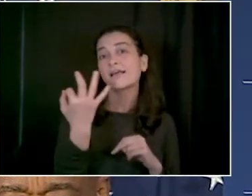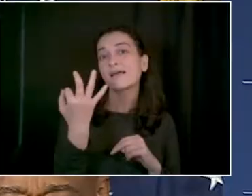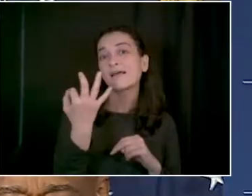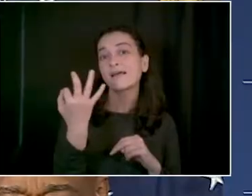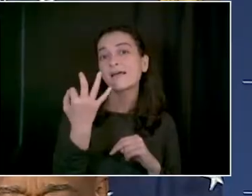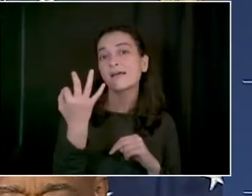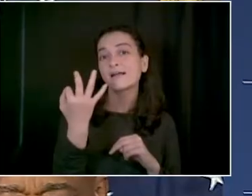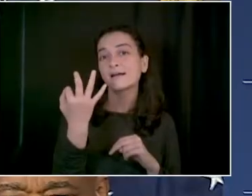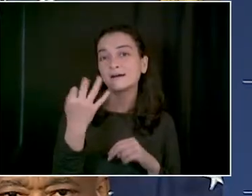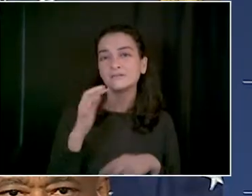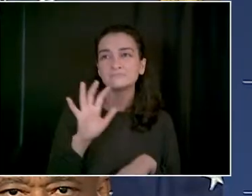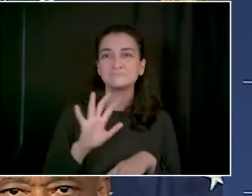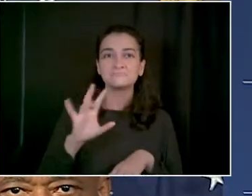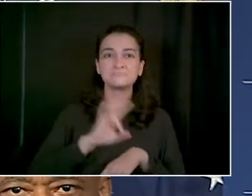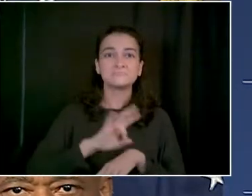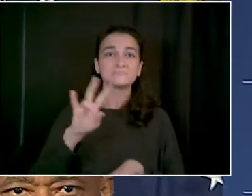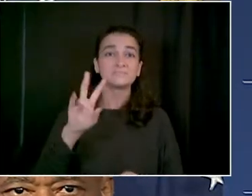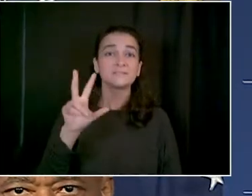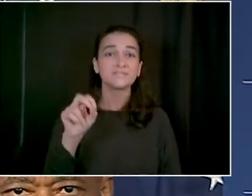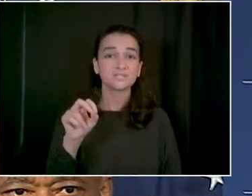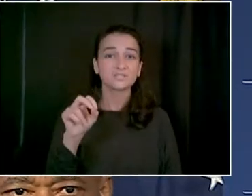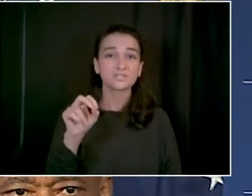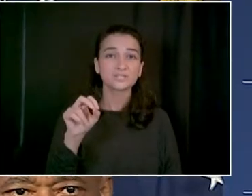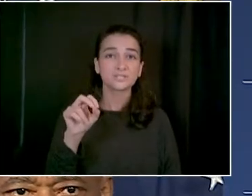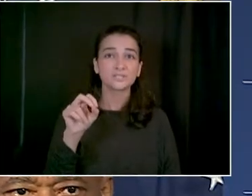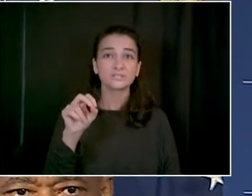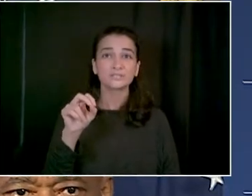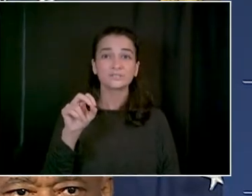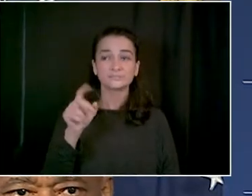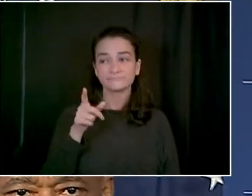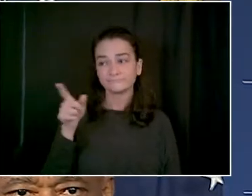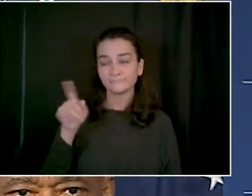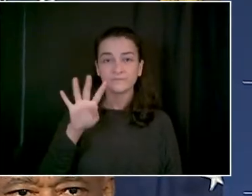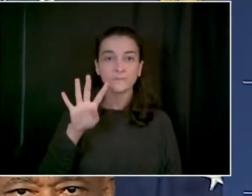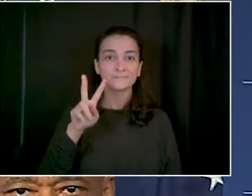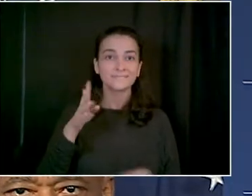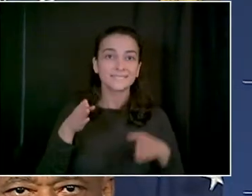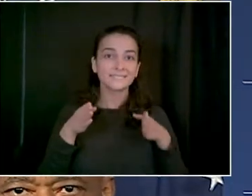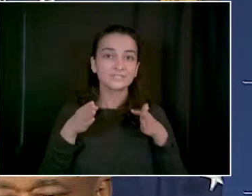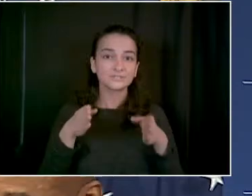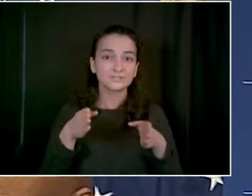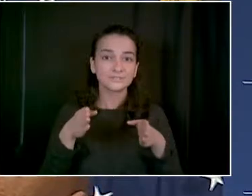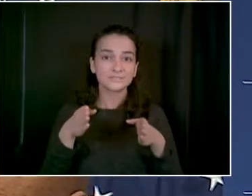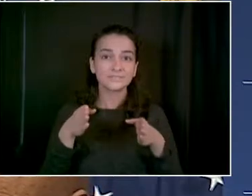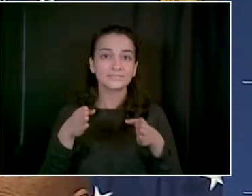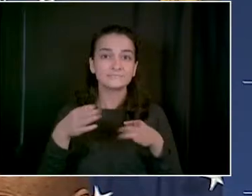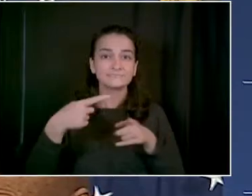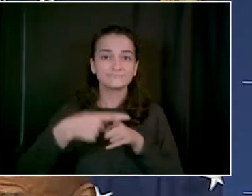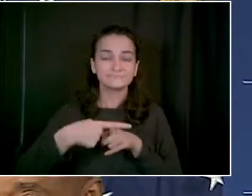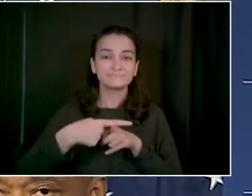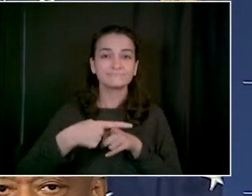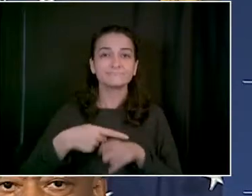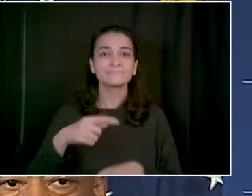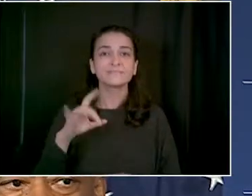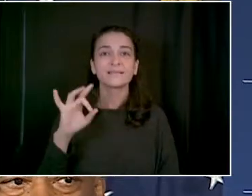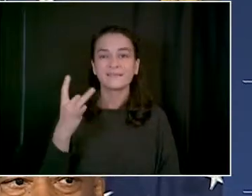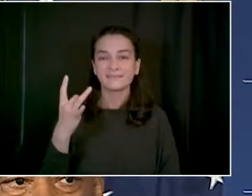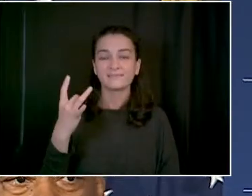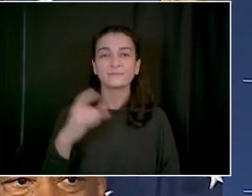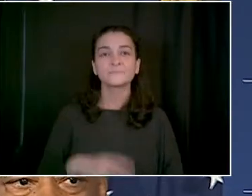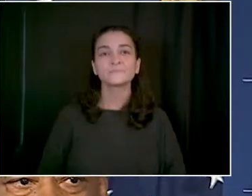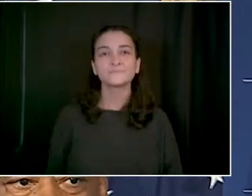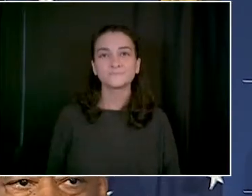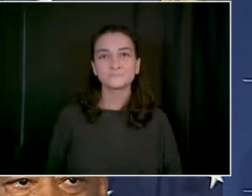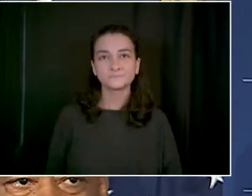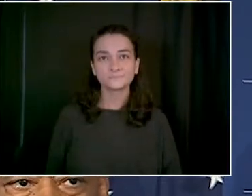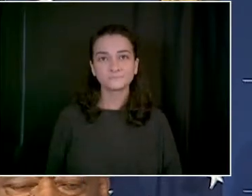42nd Street and 8th Avenue, and just a block away from a highly anticipated boxing match, noticed a group of